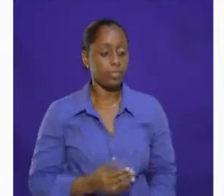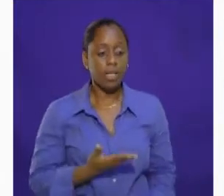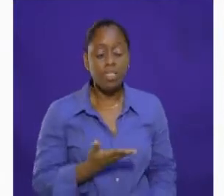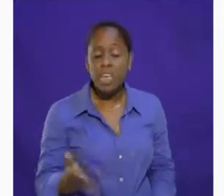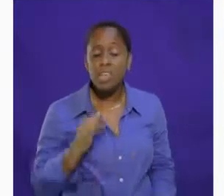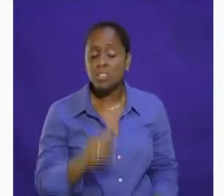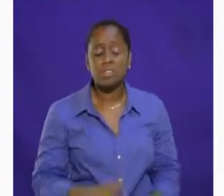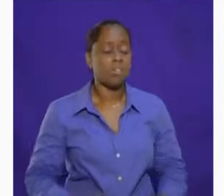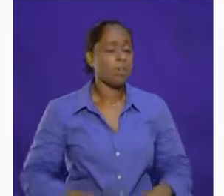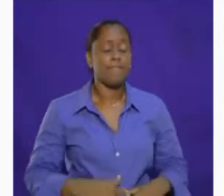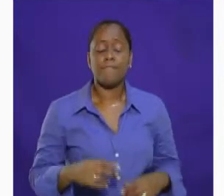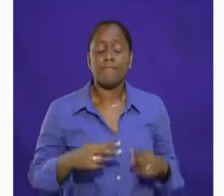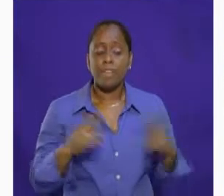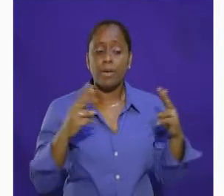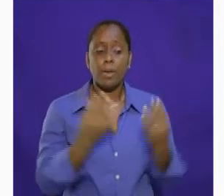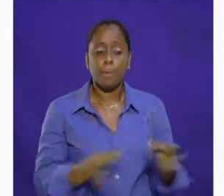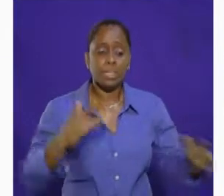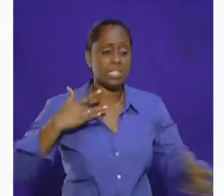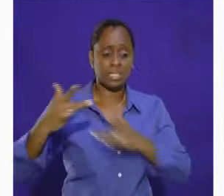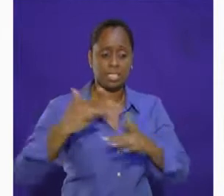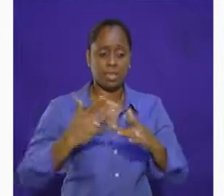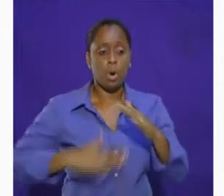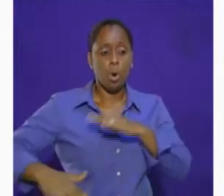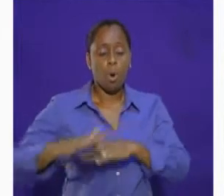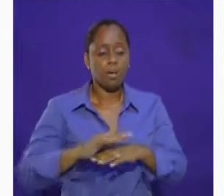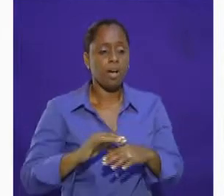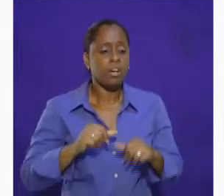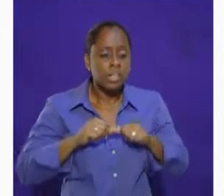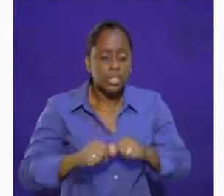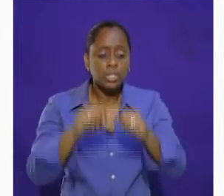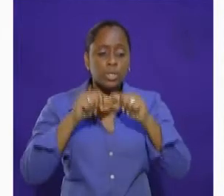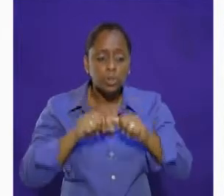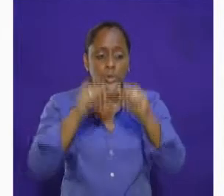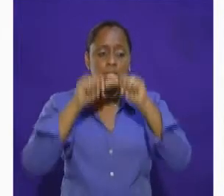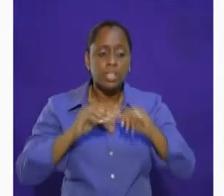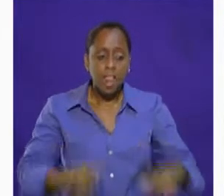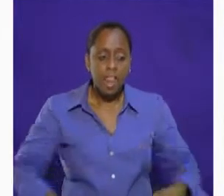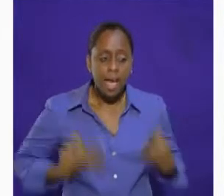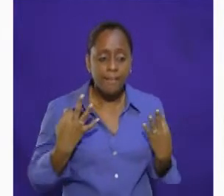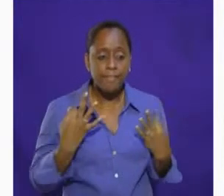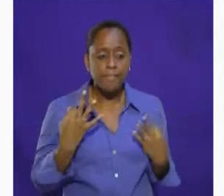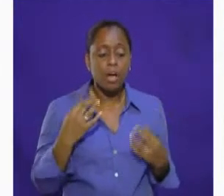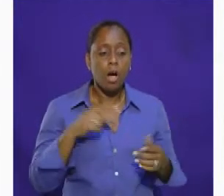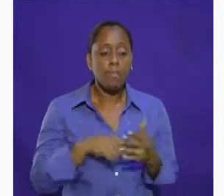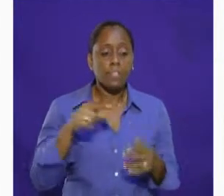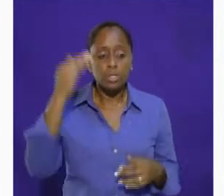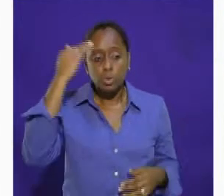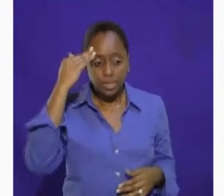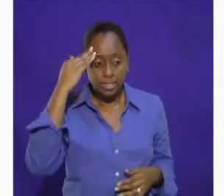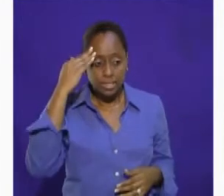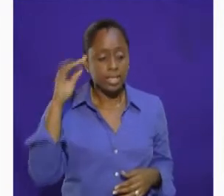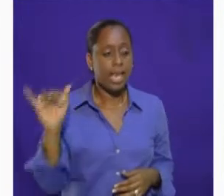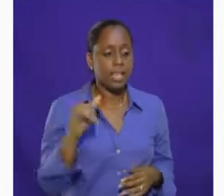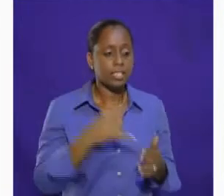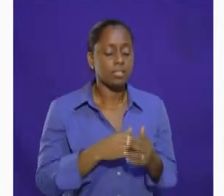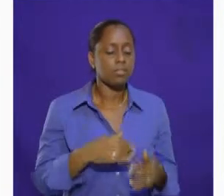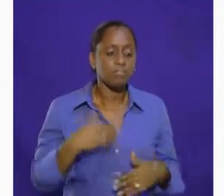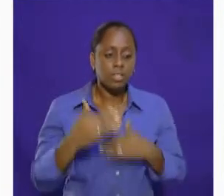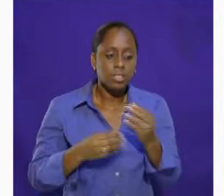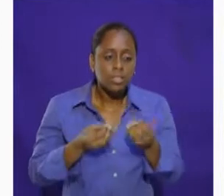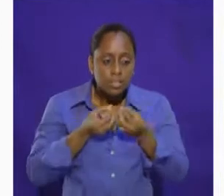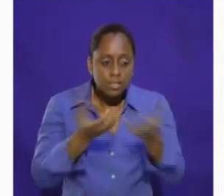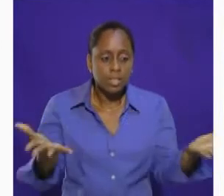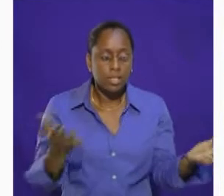There is great concern over the continuing survival of this knowledge, as it is often transmitted using